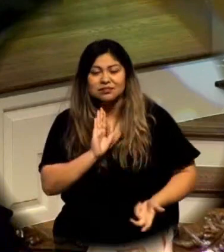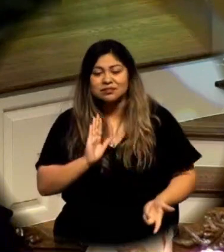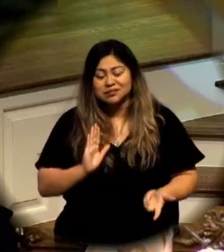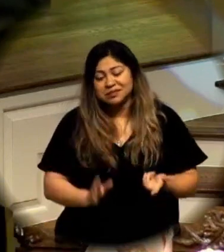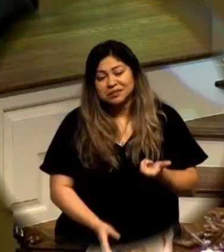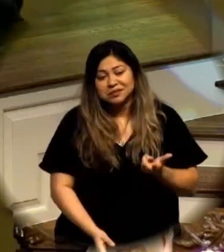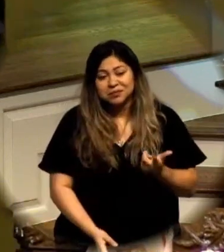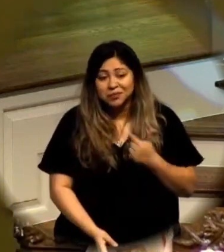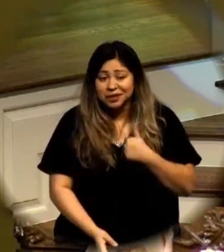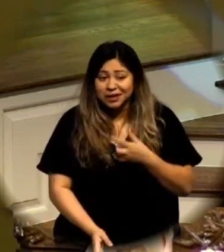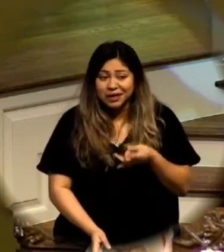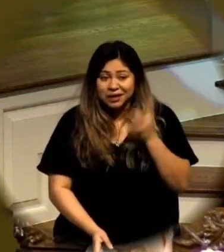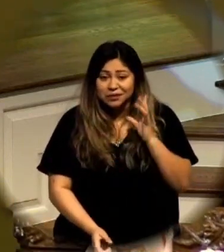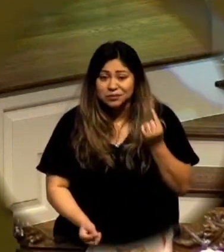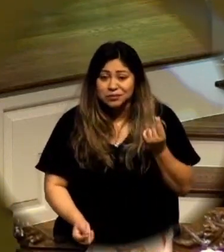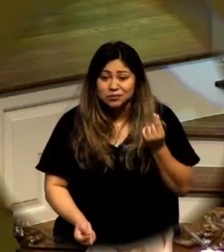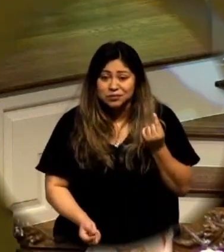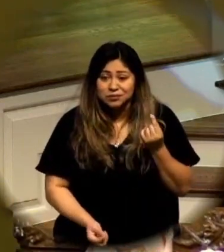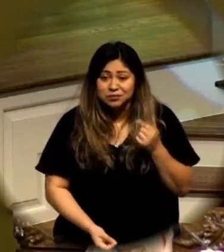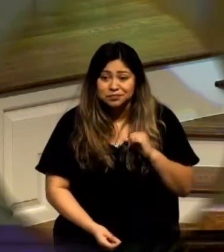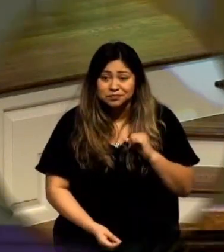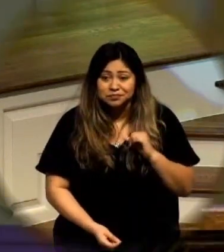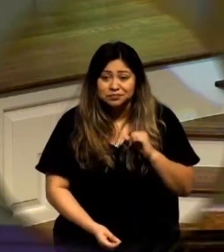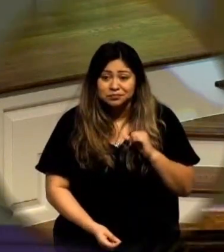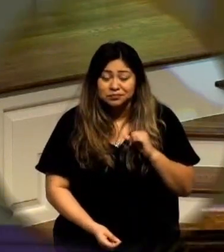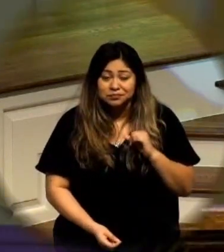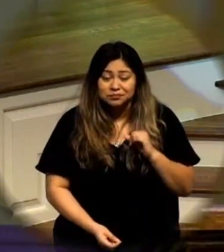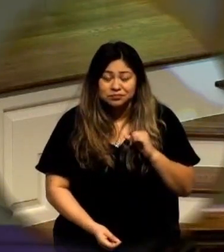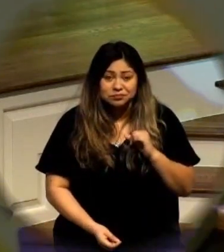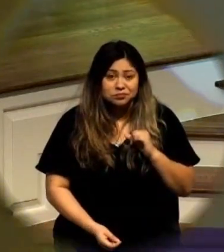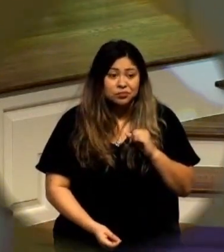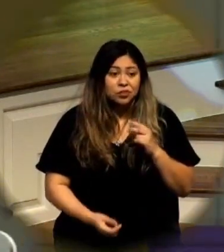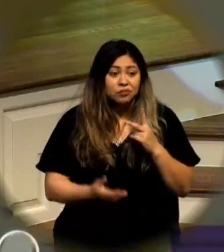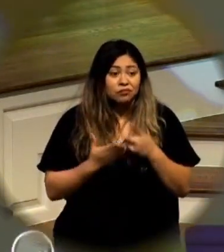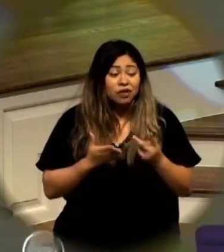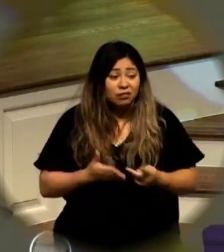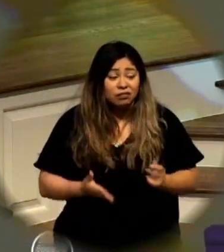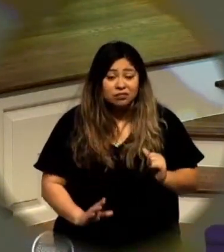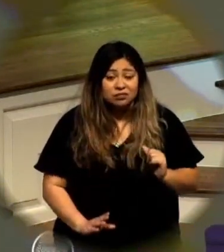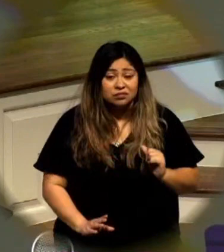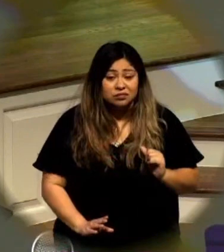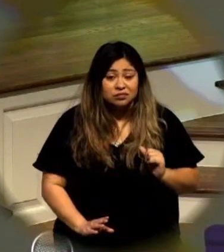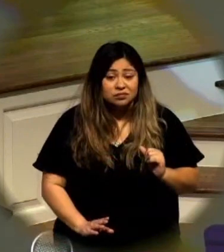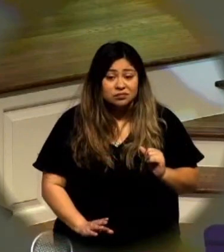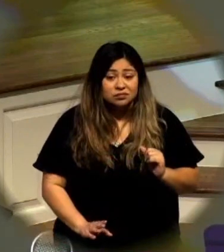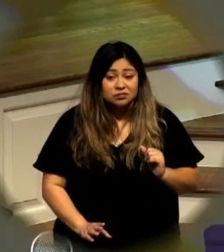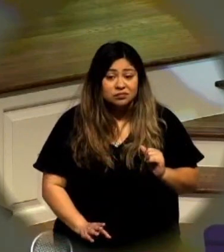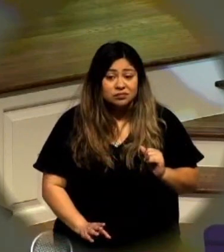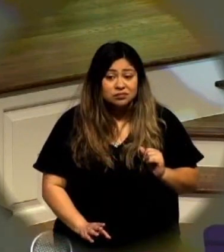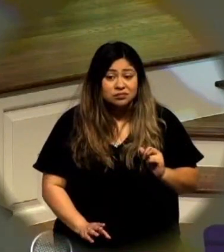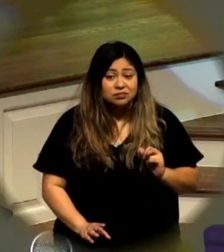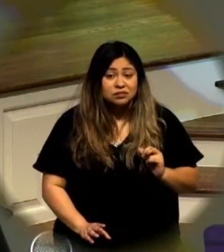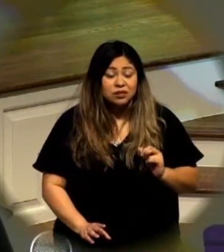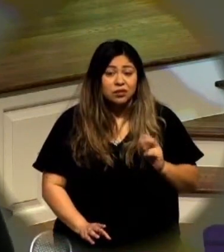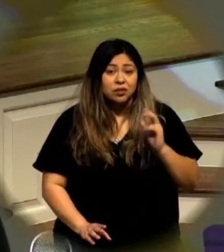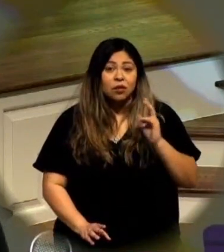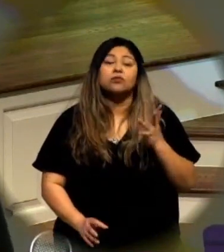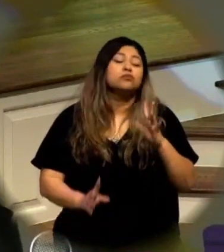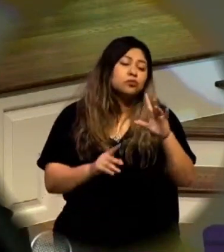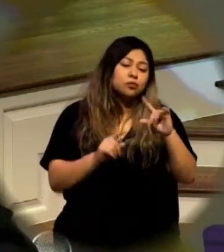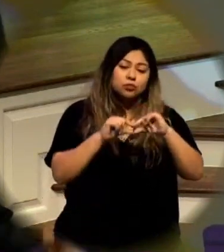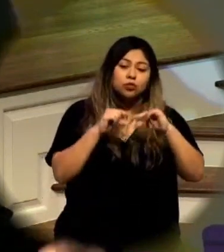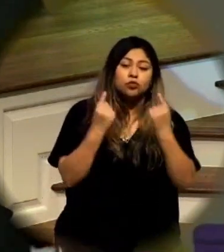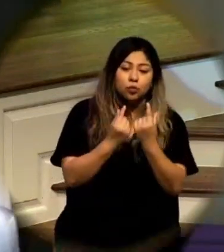else? Group work, right? Because all of a sudden, my grade depended upon someone